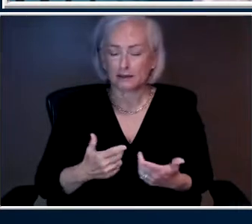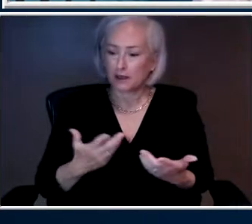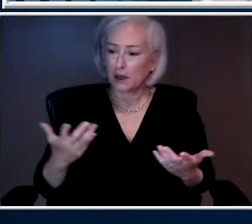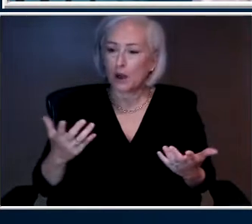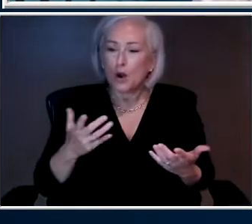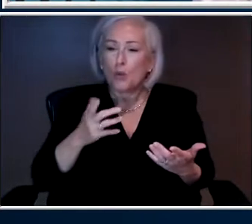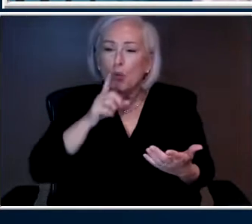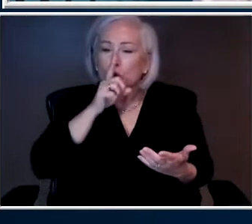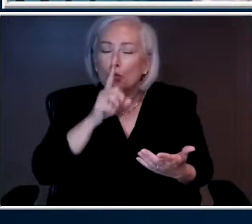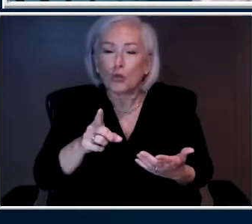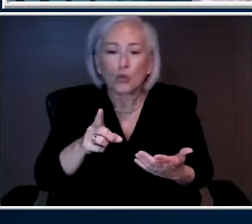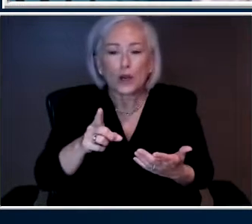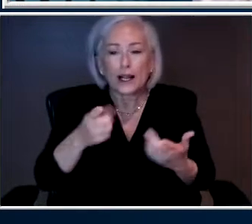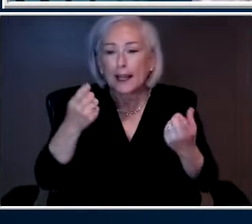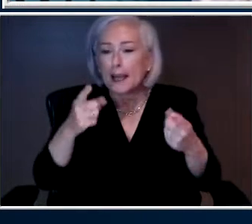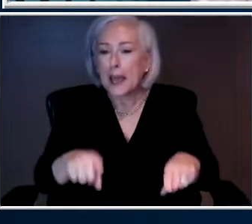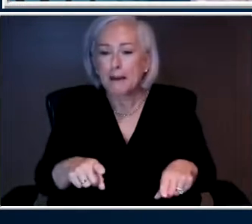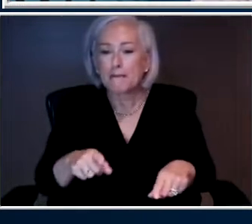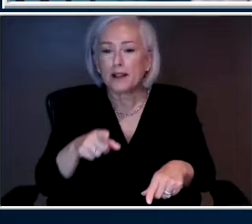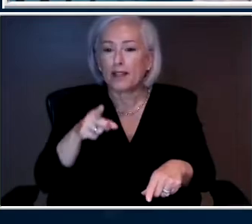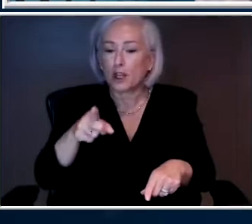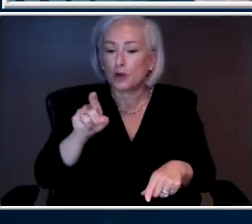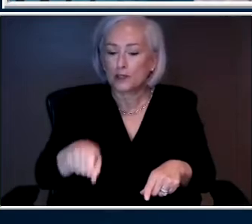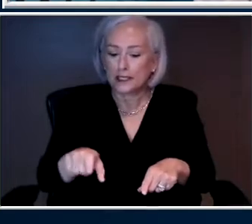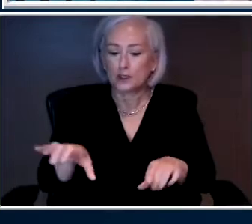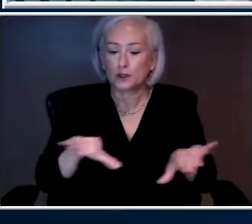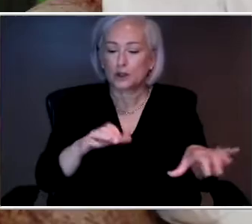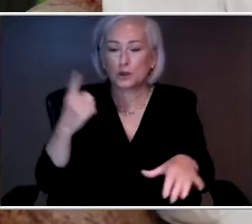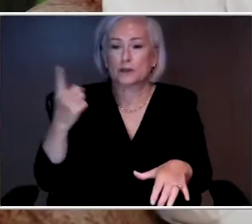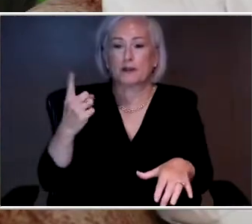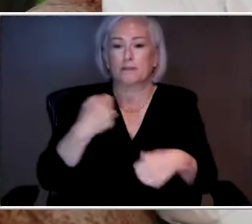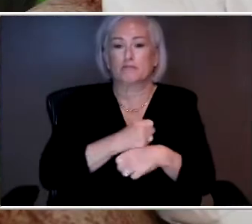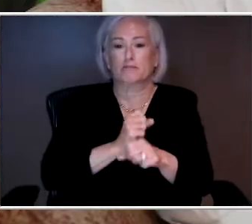that Elsa got to that concert.